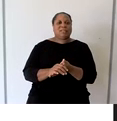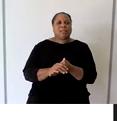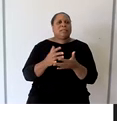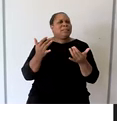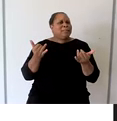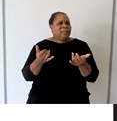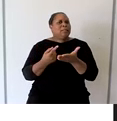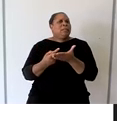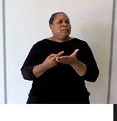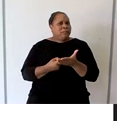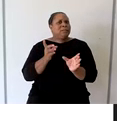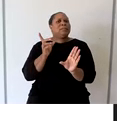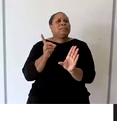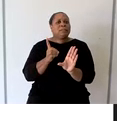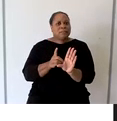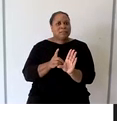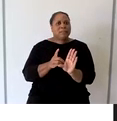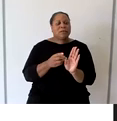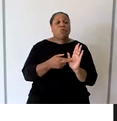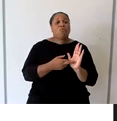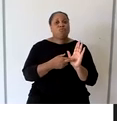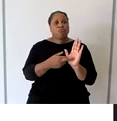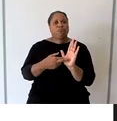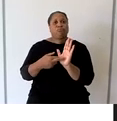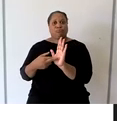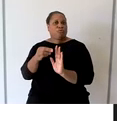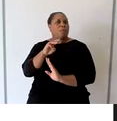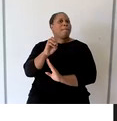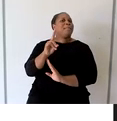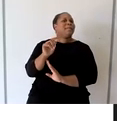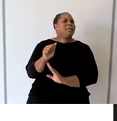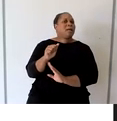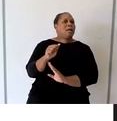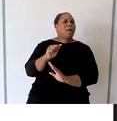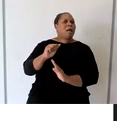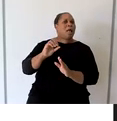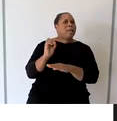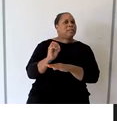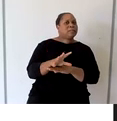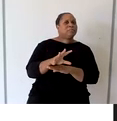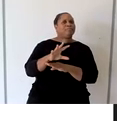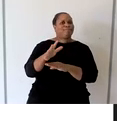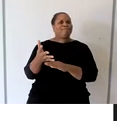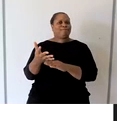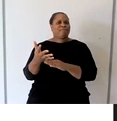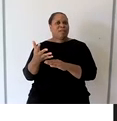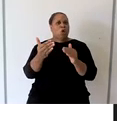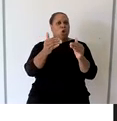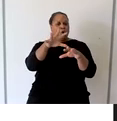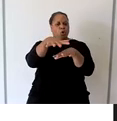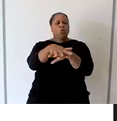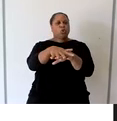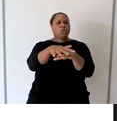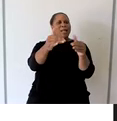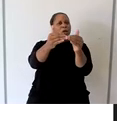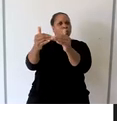how disability is represented in the media and its impact on inclusion and equality. So